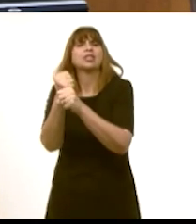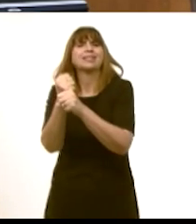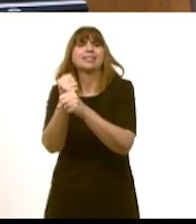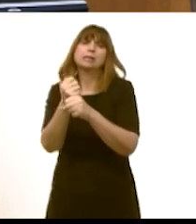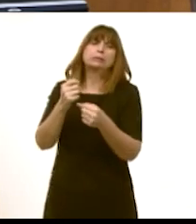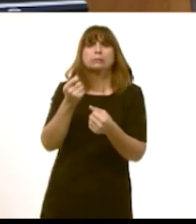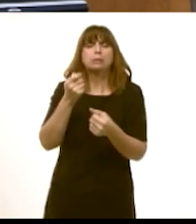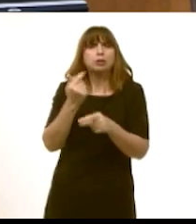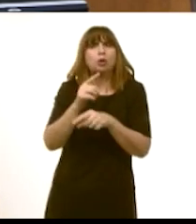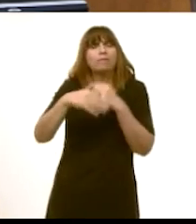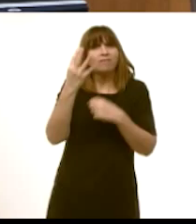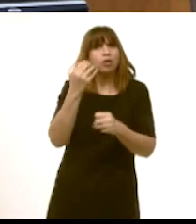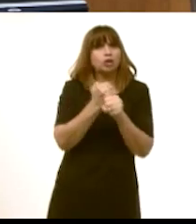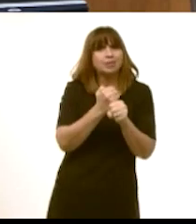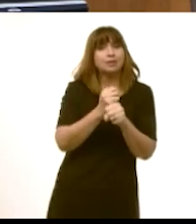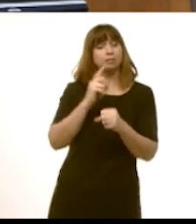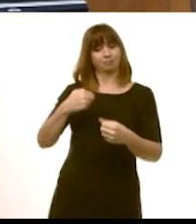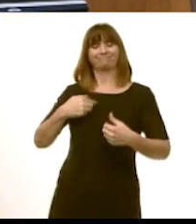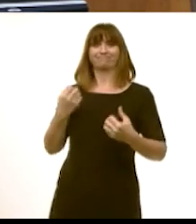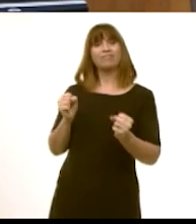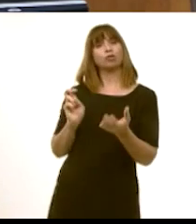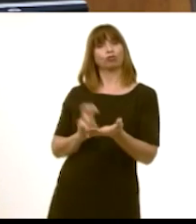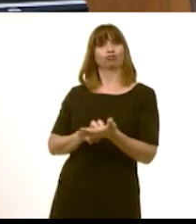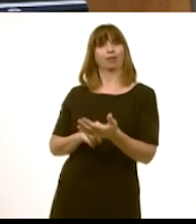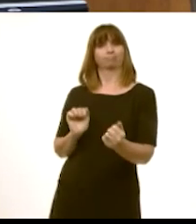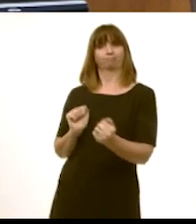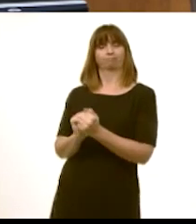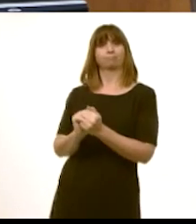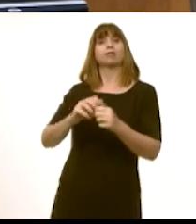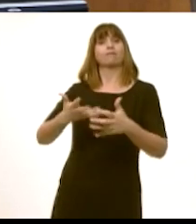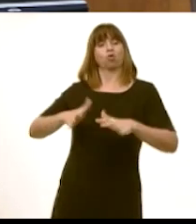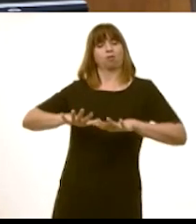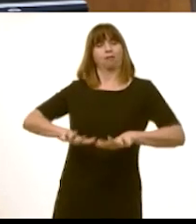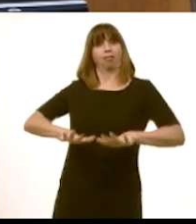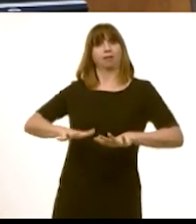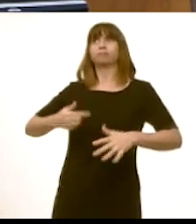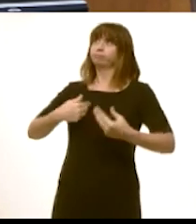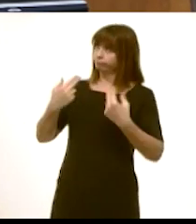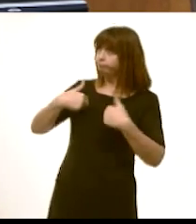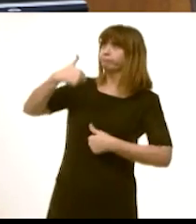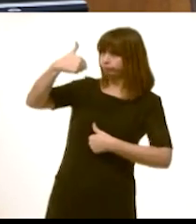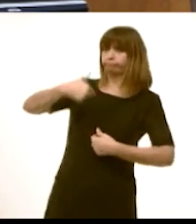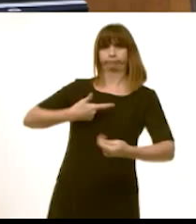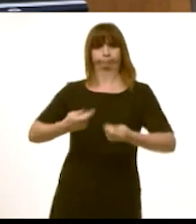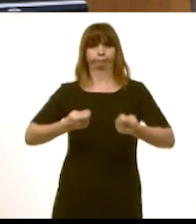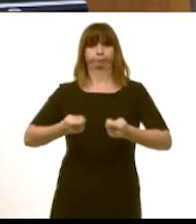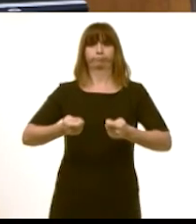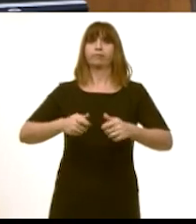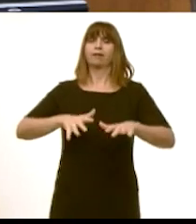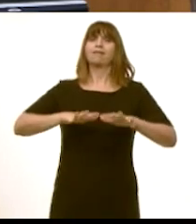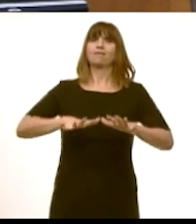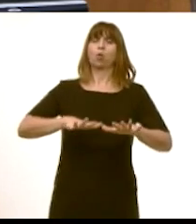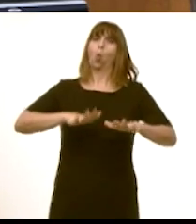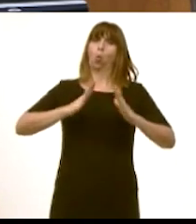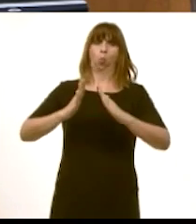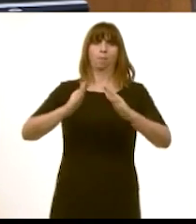difference is that we have a contract in place to deliver land-based broadband, which we can control. More difficult to do